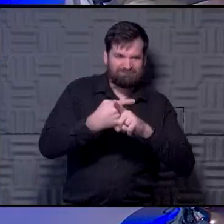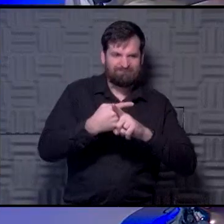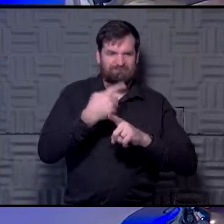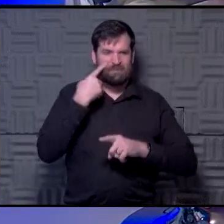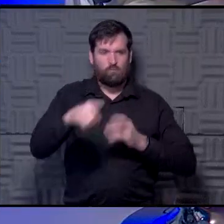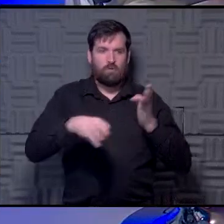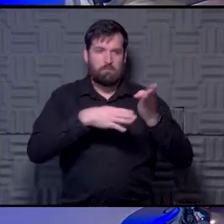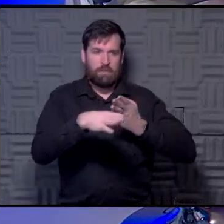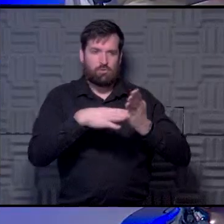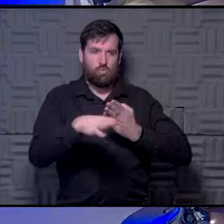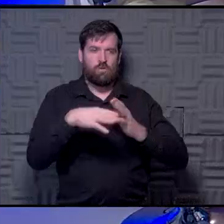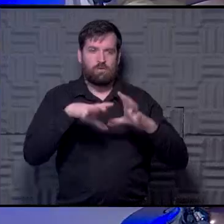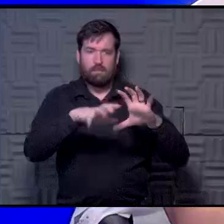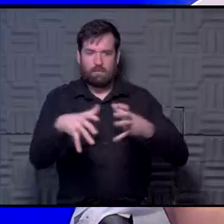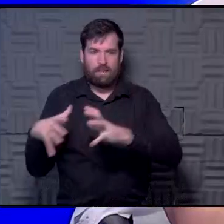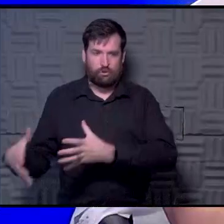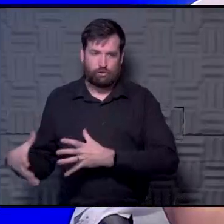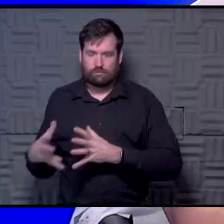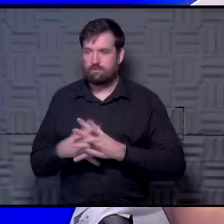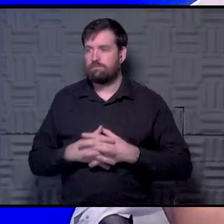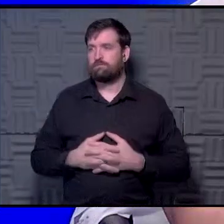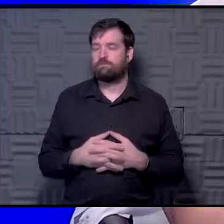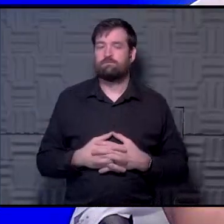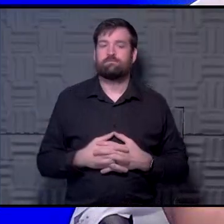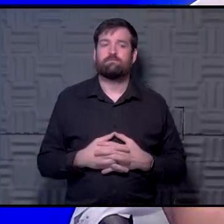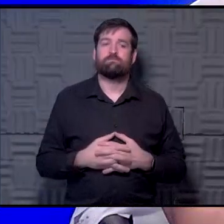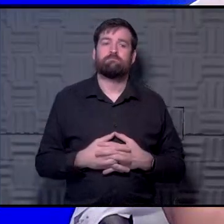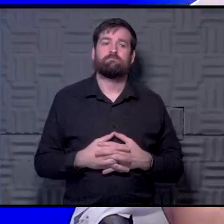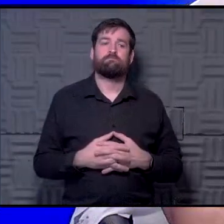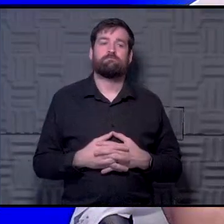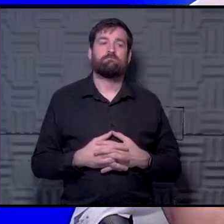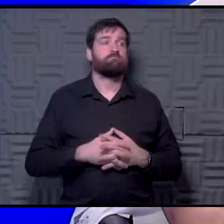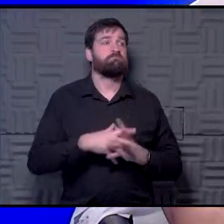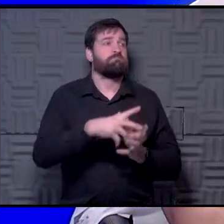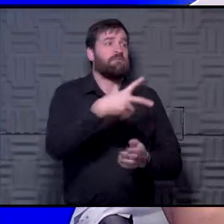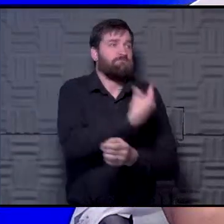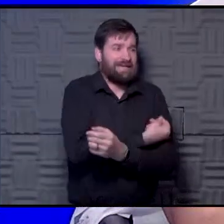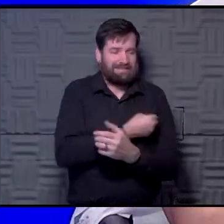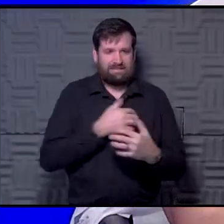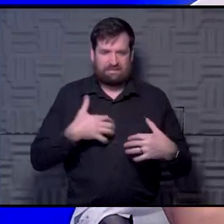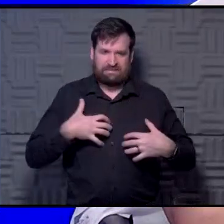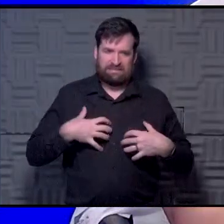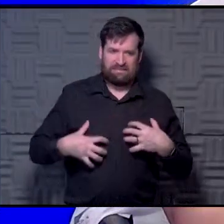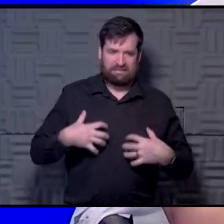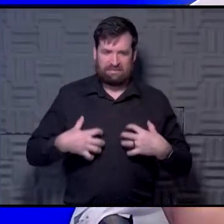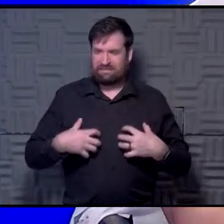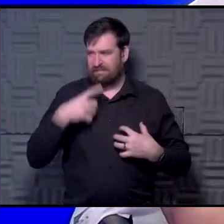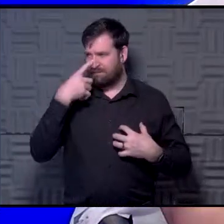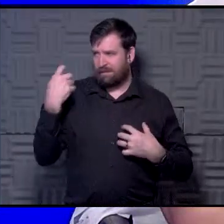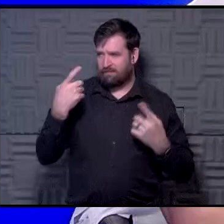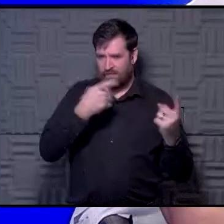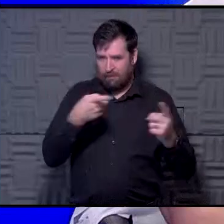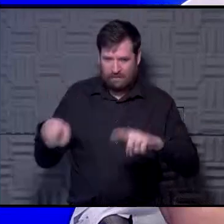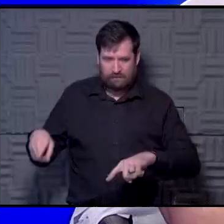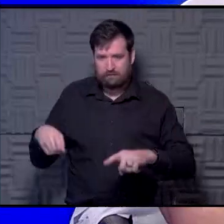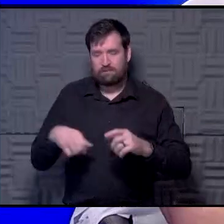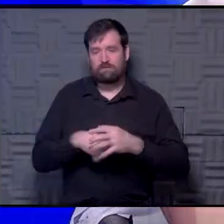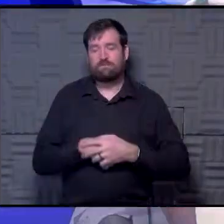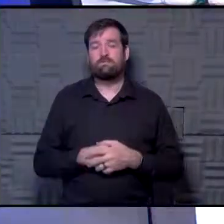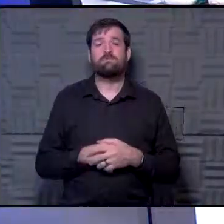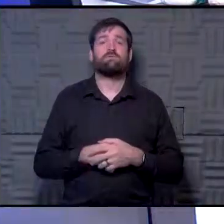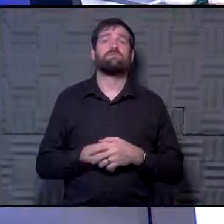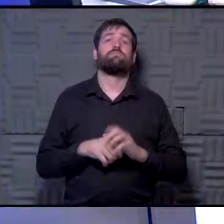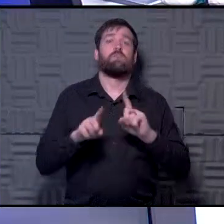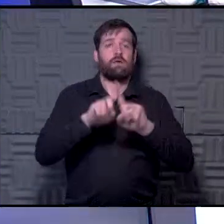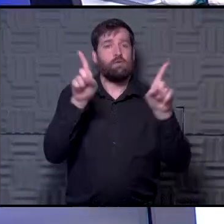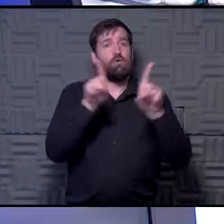the minority populations. When there is that vaccine hesitancy because of what has happened in the past, but